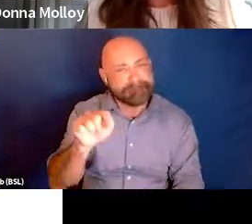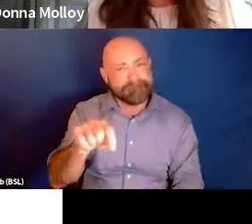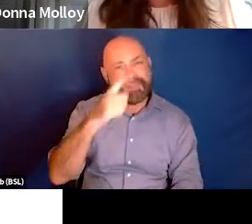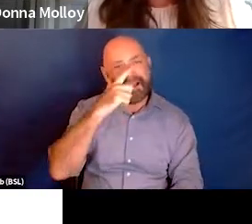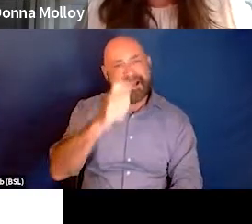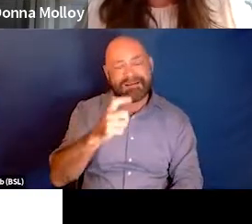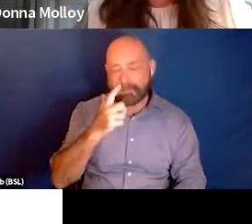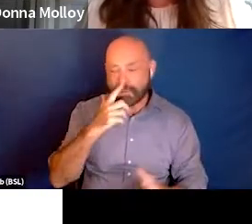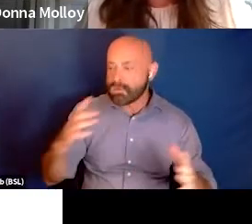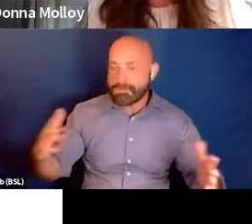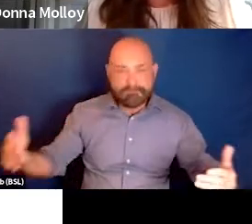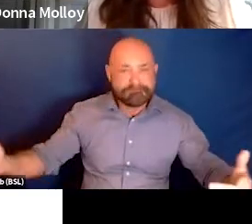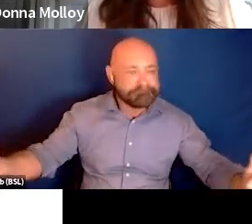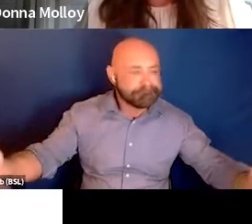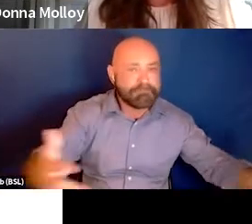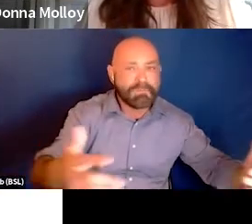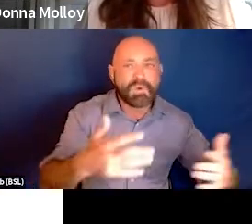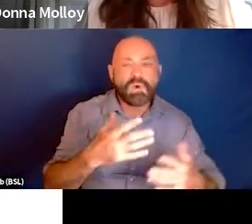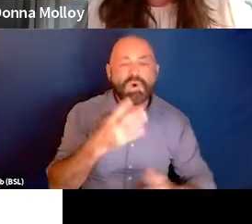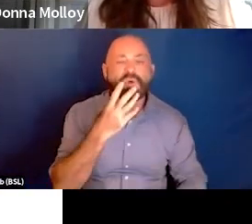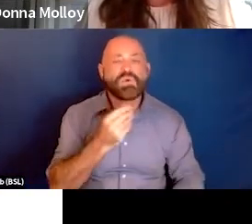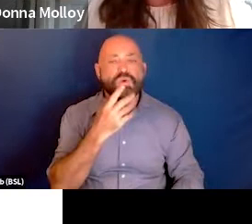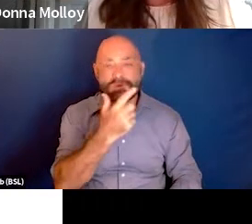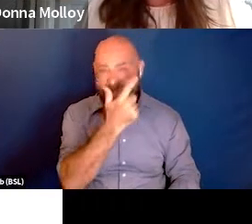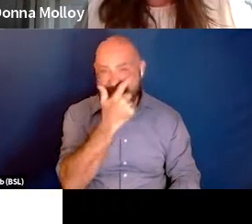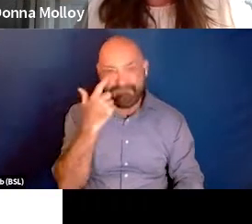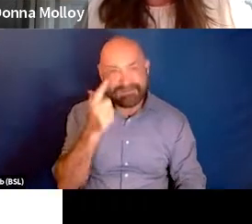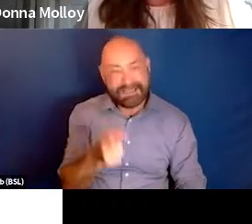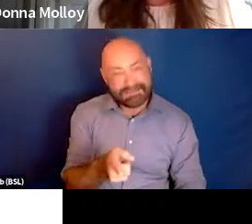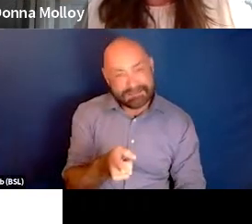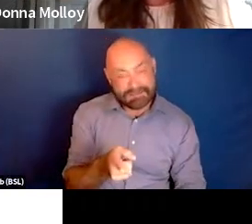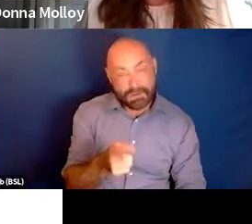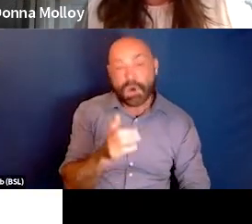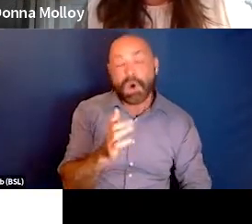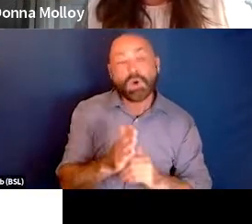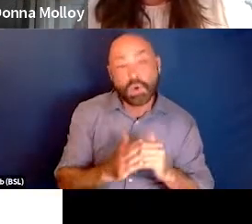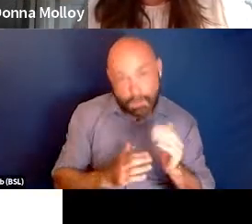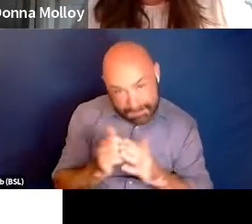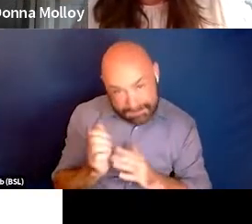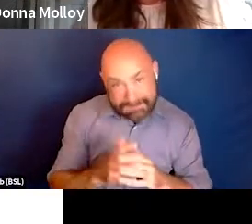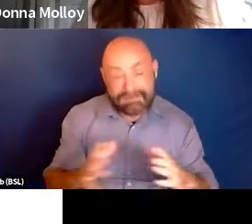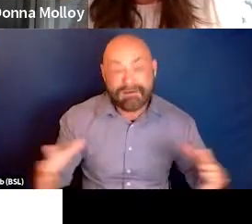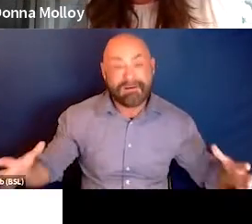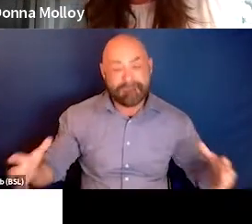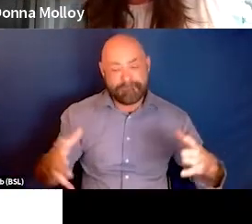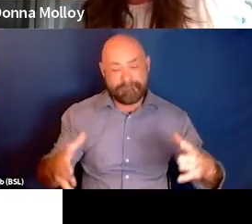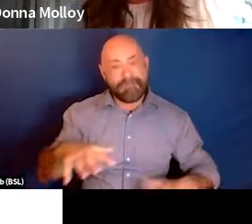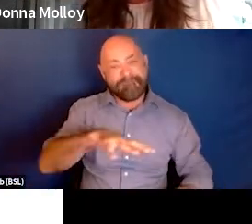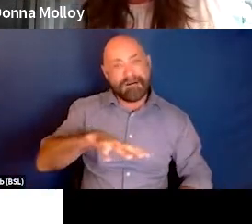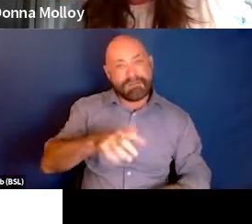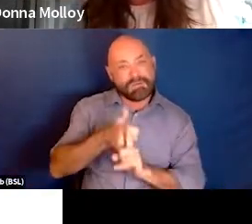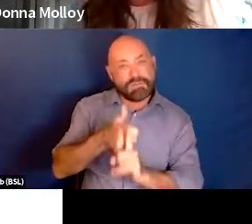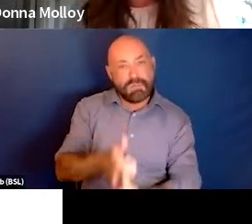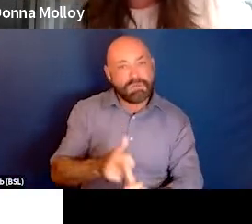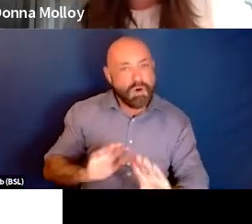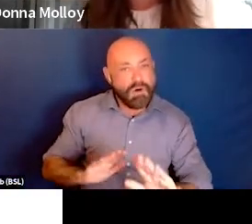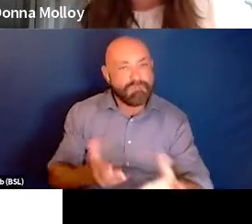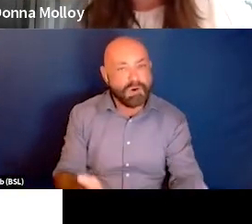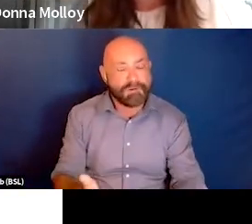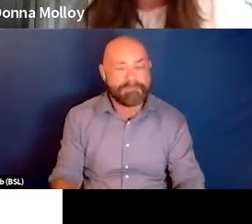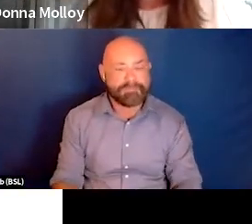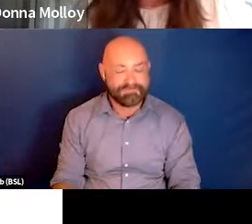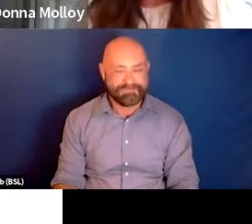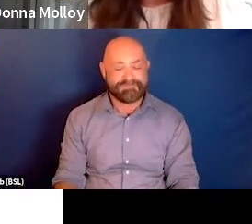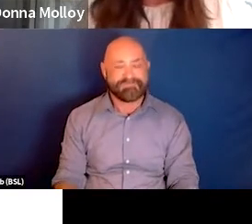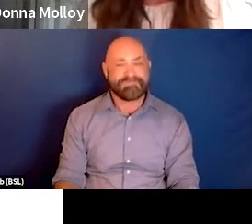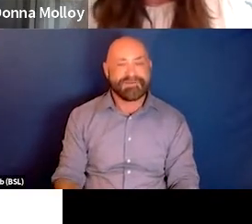to collect and use evidence which they can use to build an effective support offer for families. Next slide,